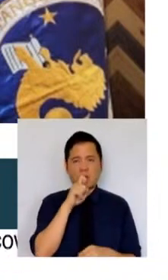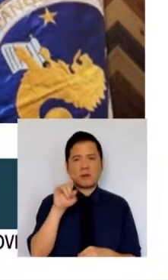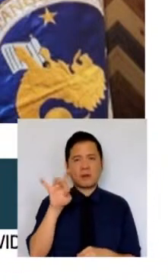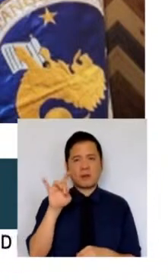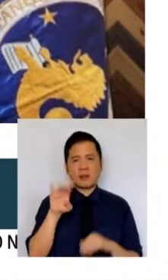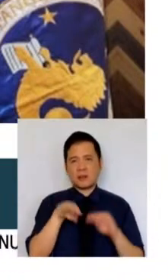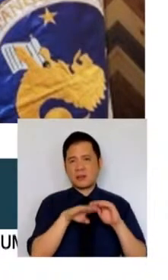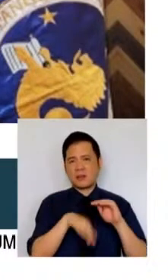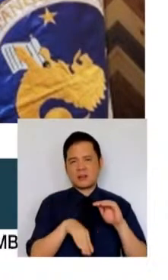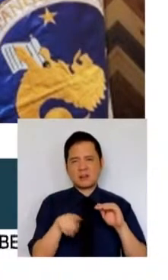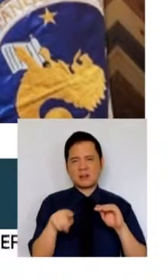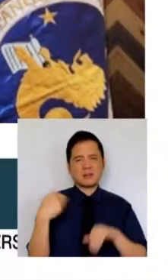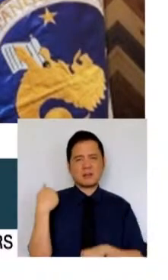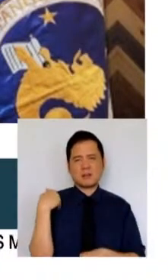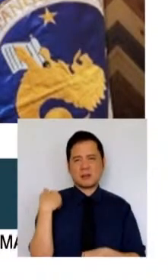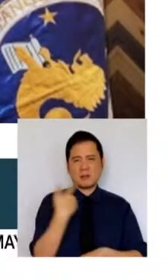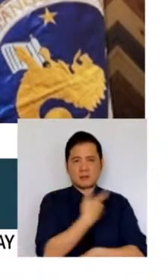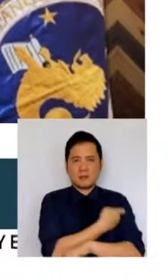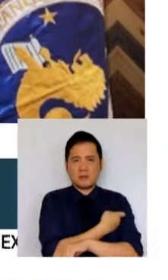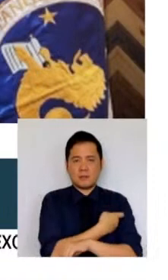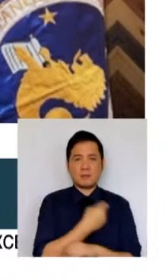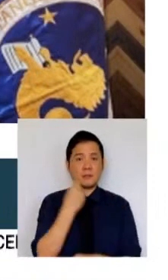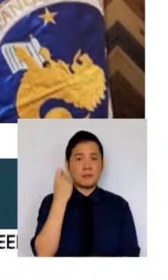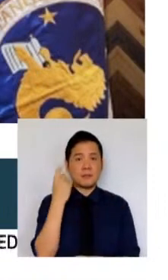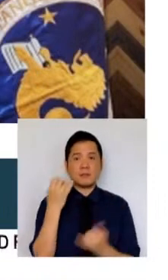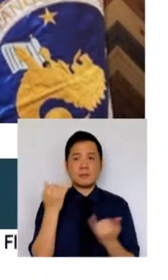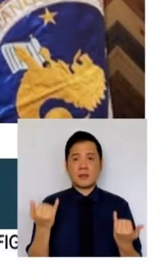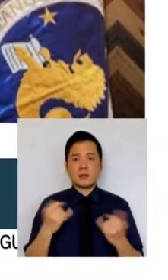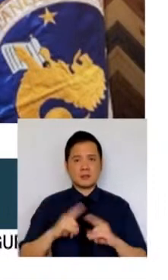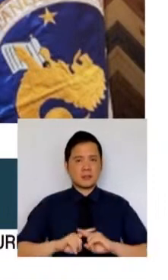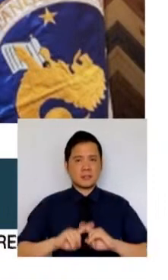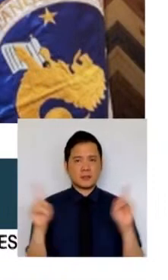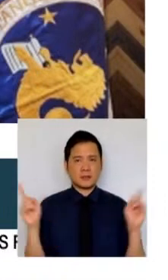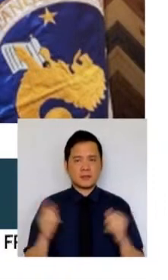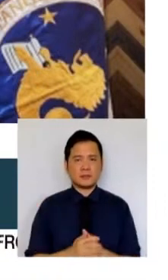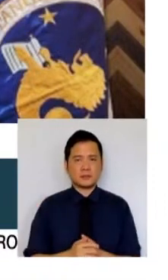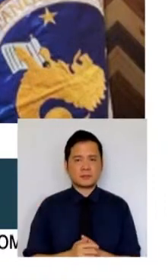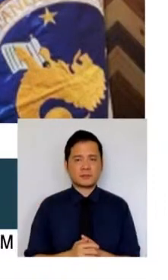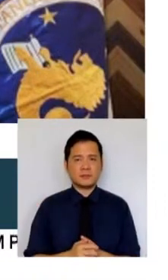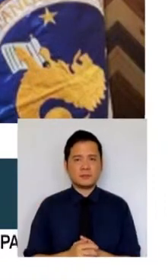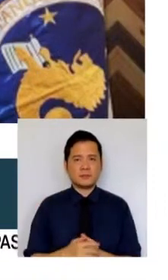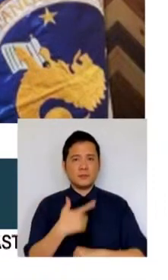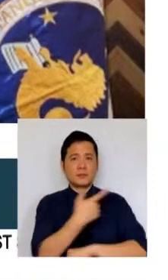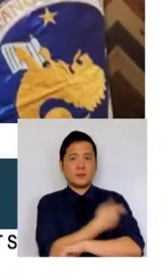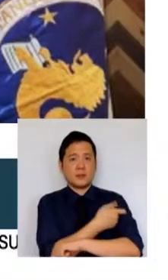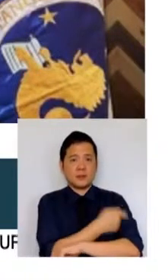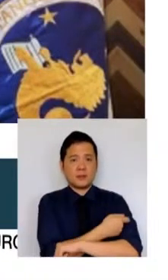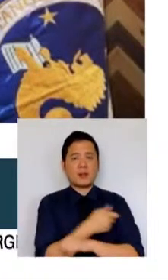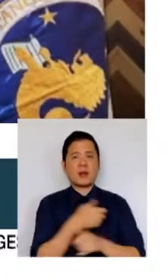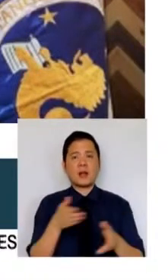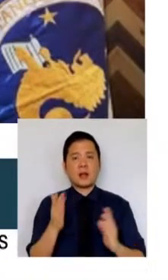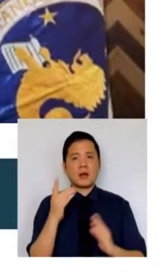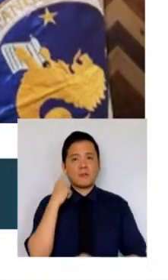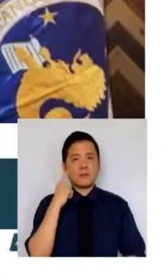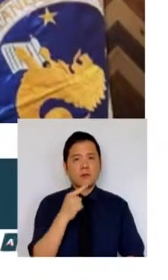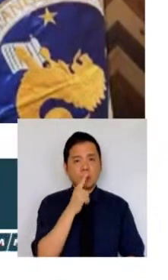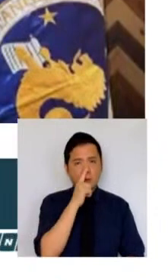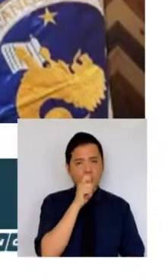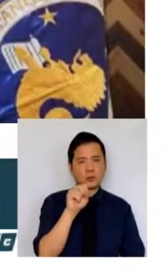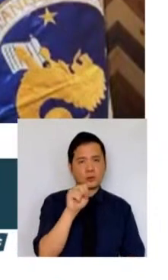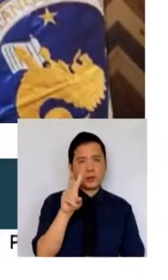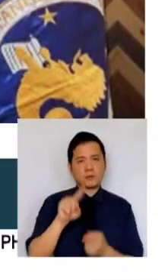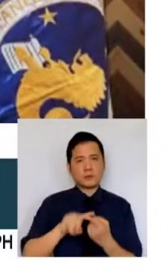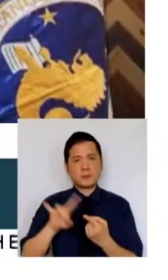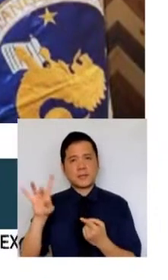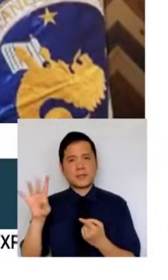different. Right now, we are allowing now that we are giving vaccination now to 12 to 18, remember. And then marami na sa